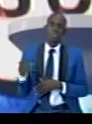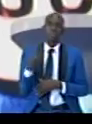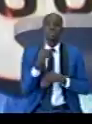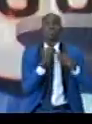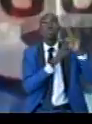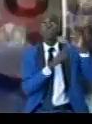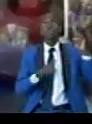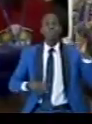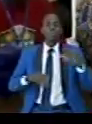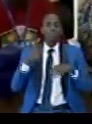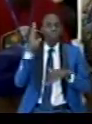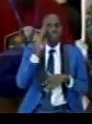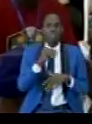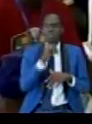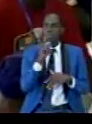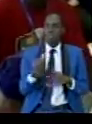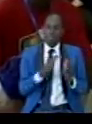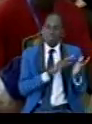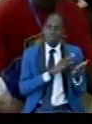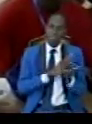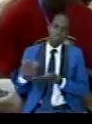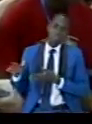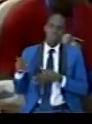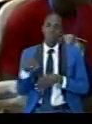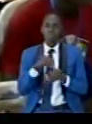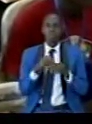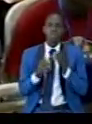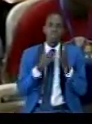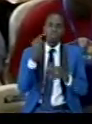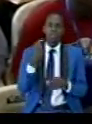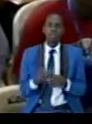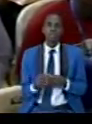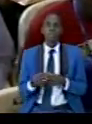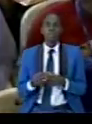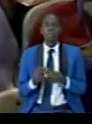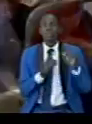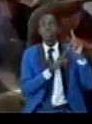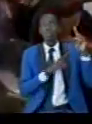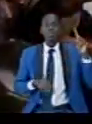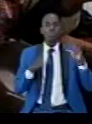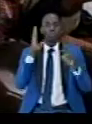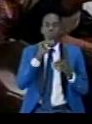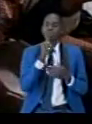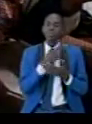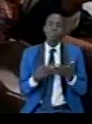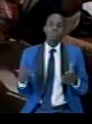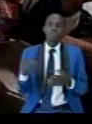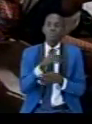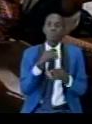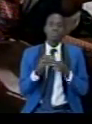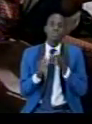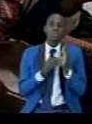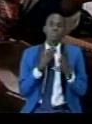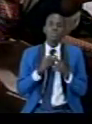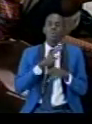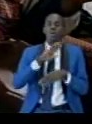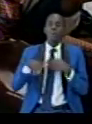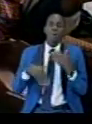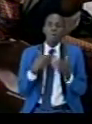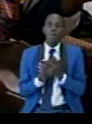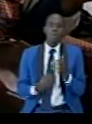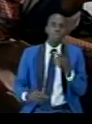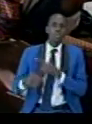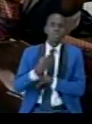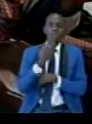Lord will not forsake you. He will not fail you. All the days of your life, it will